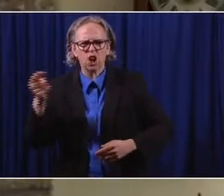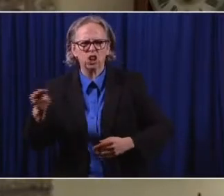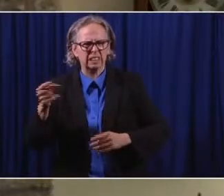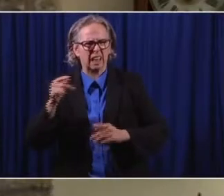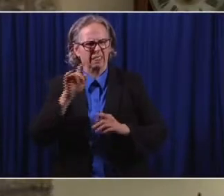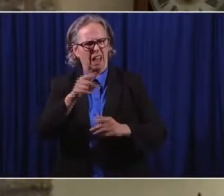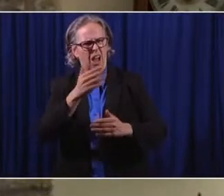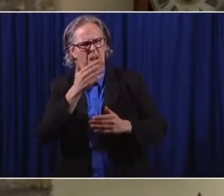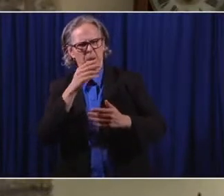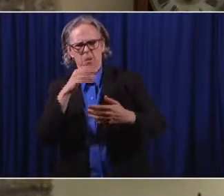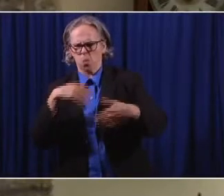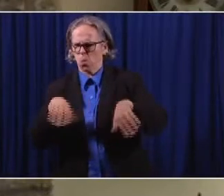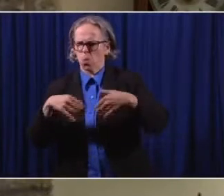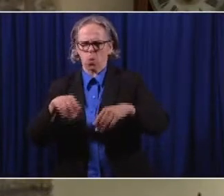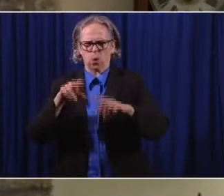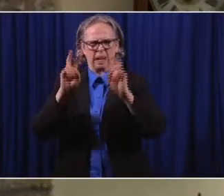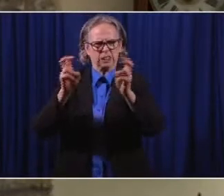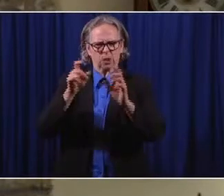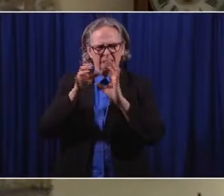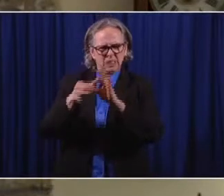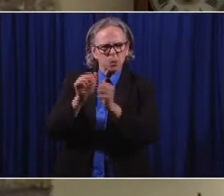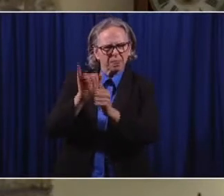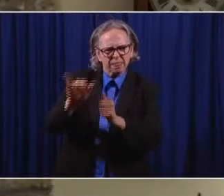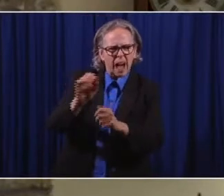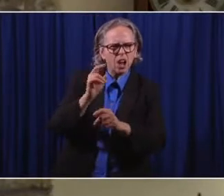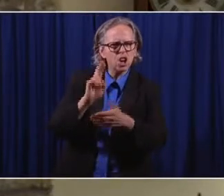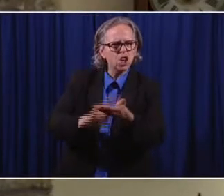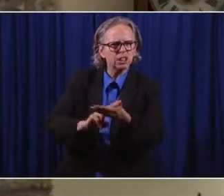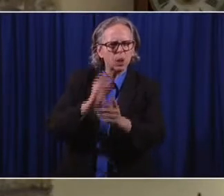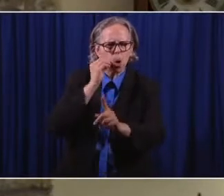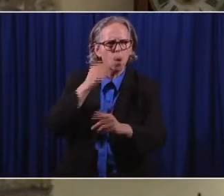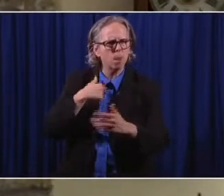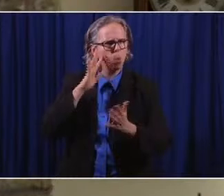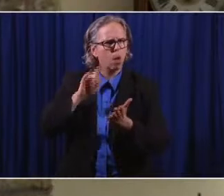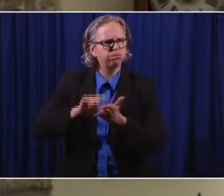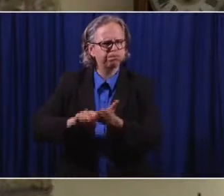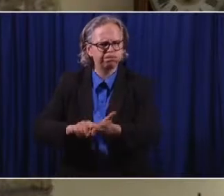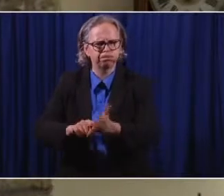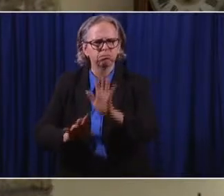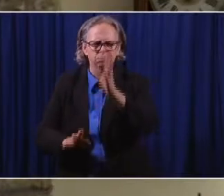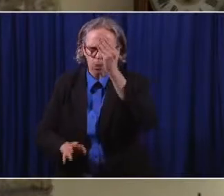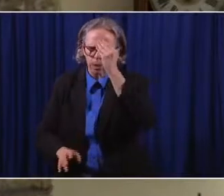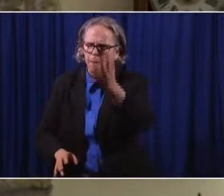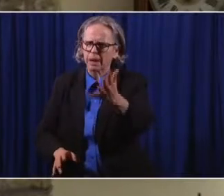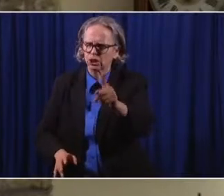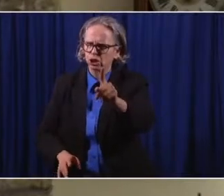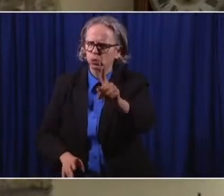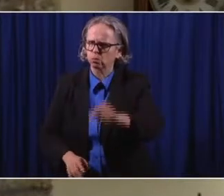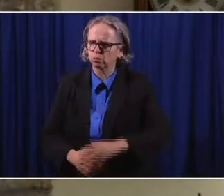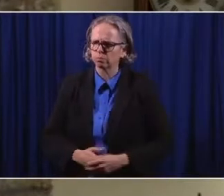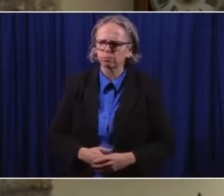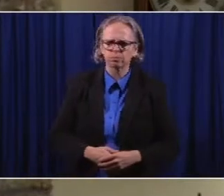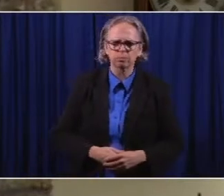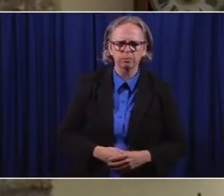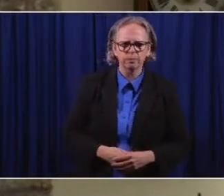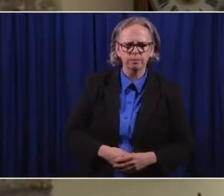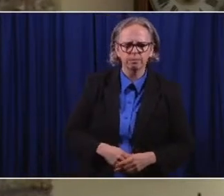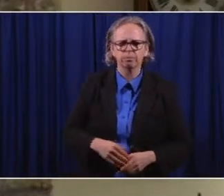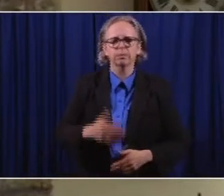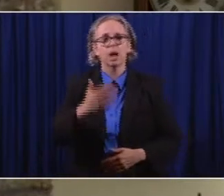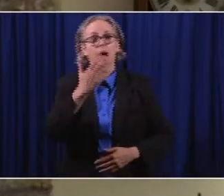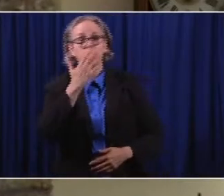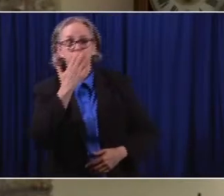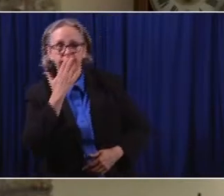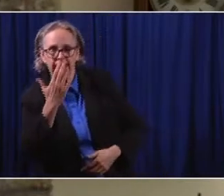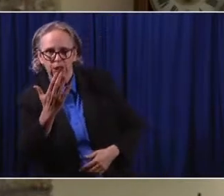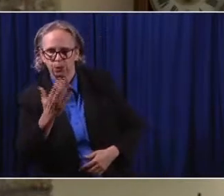home and what happened and maybe what didn't happen. Great, Thank you. Next question is